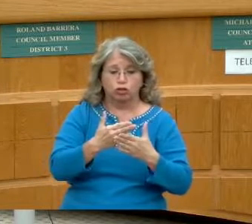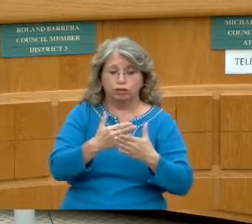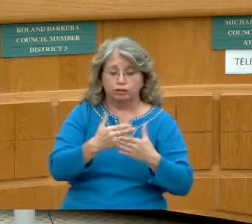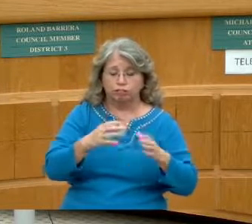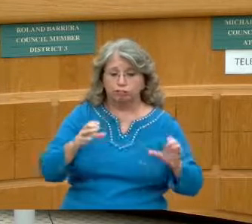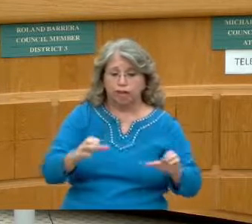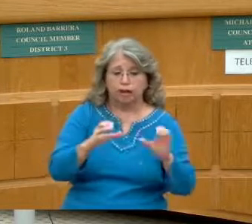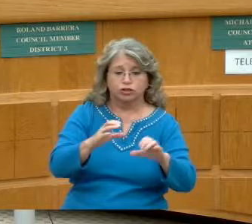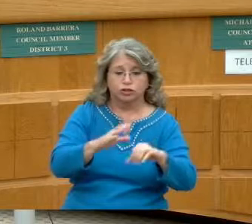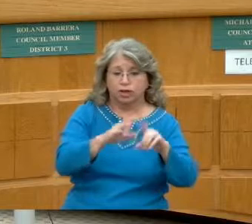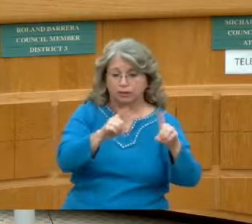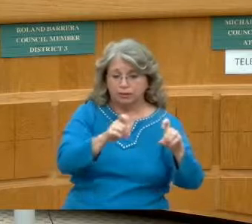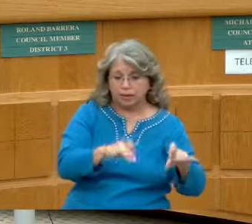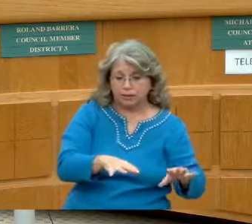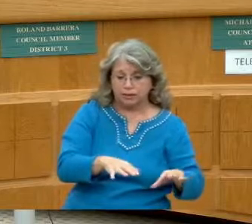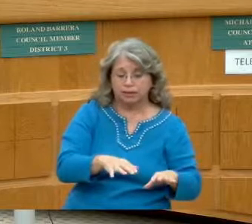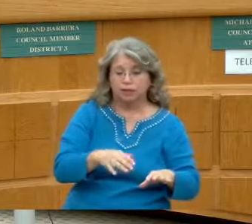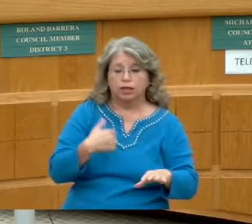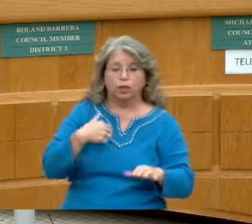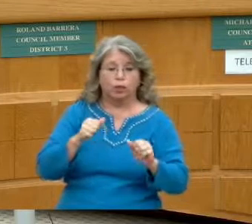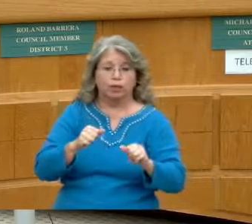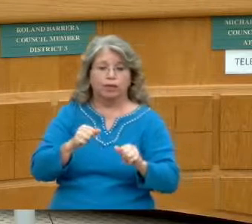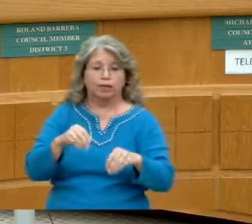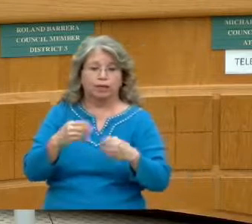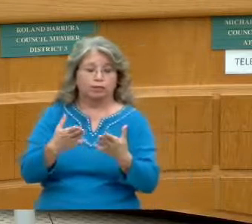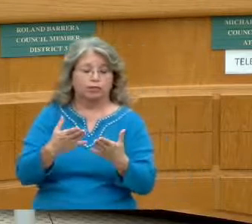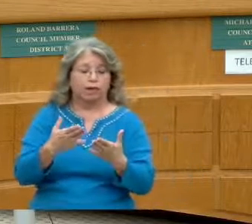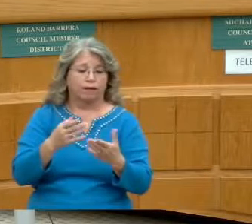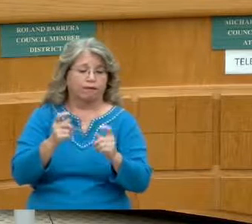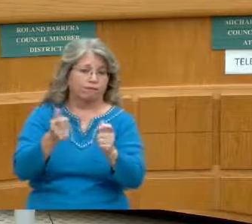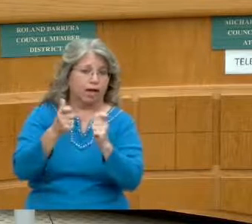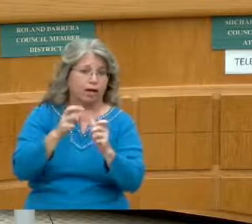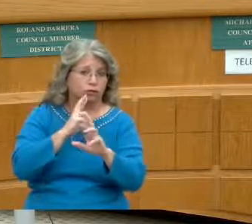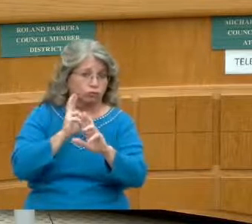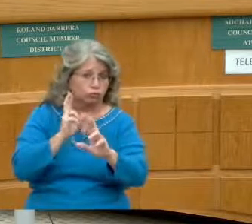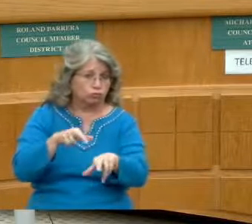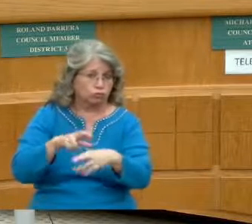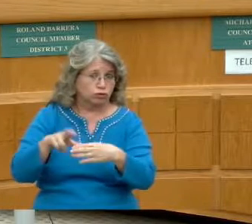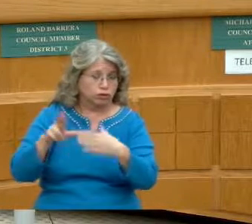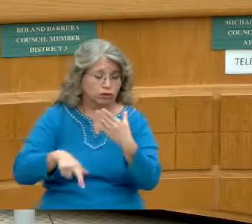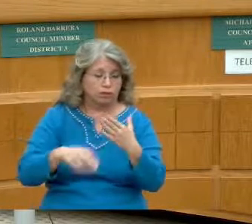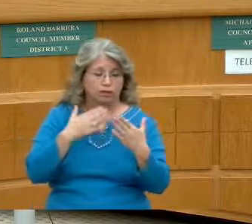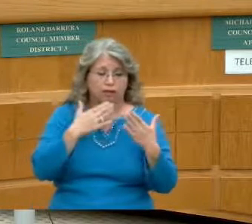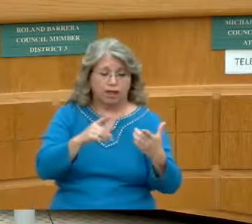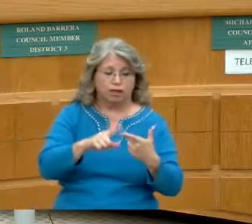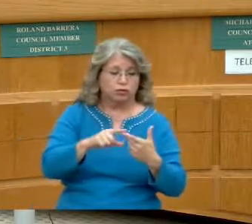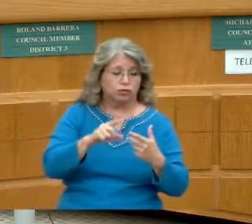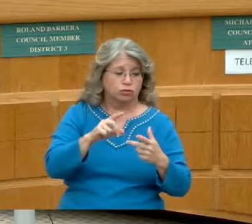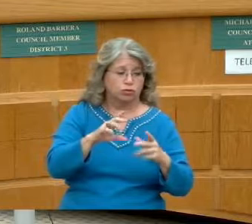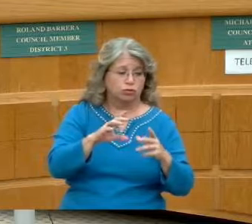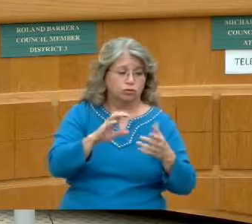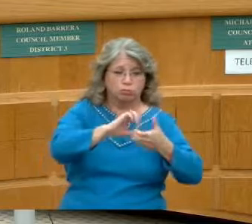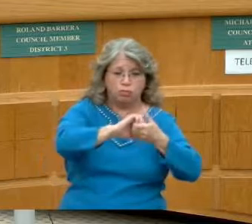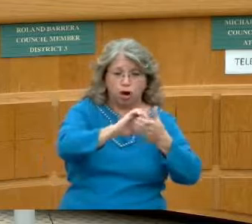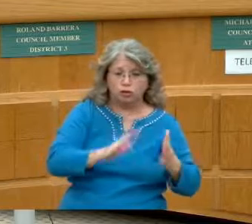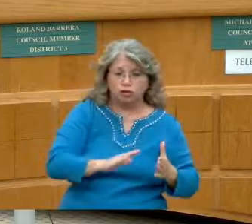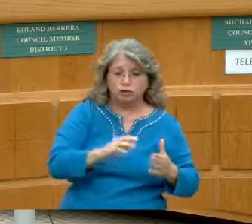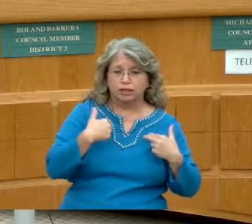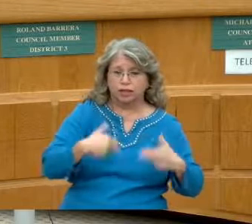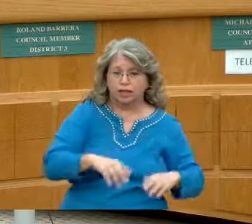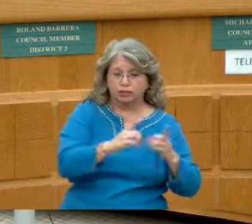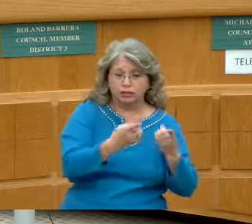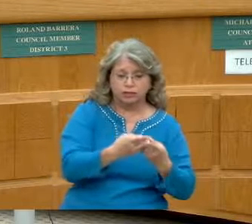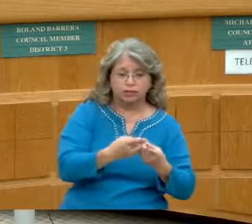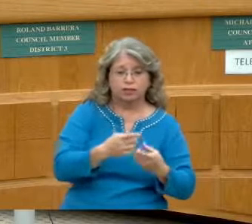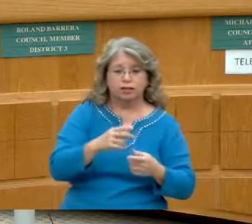we know that we can produce fast results. With thanks to our partners at the Health District, the city, the state, the Texas National Guard,